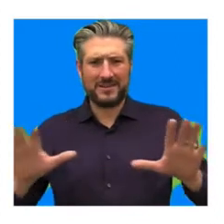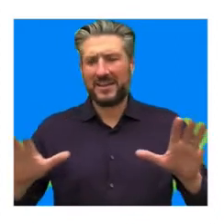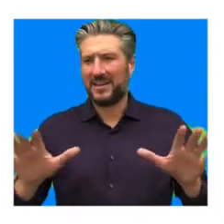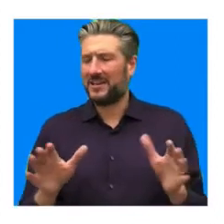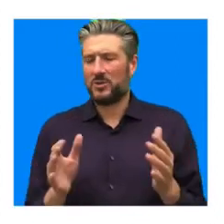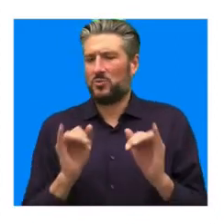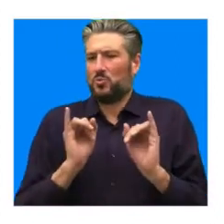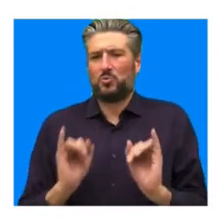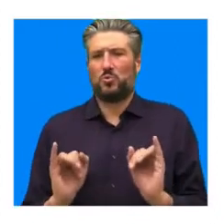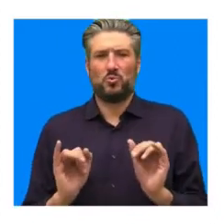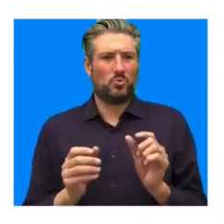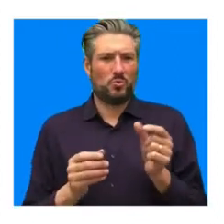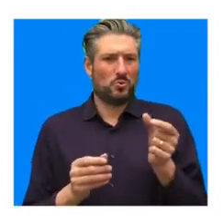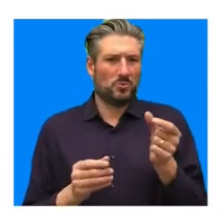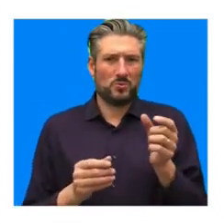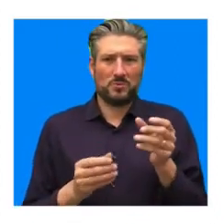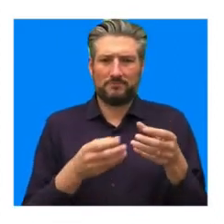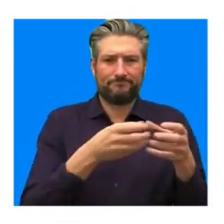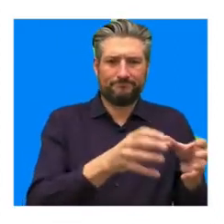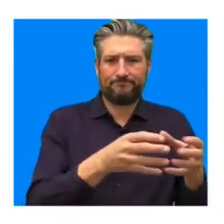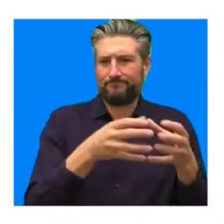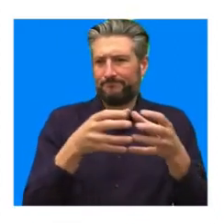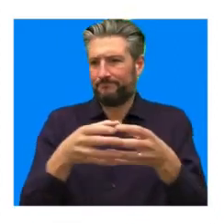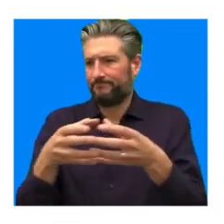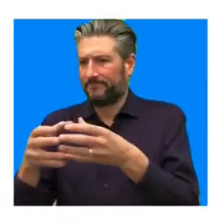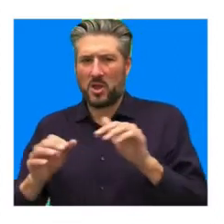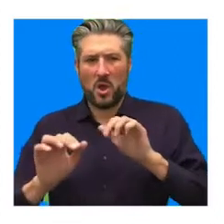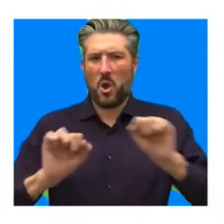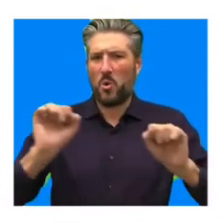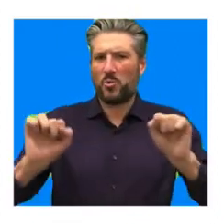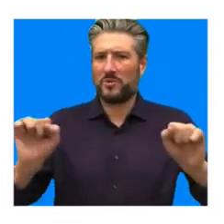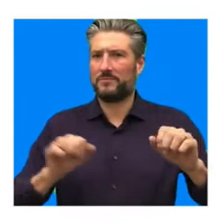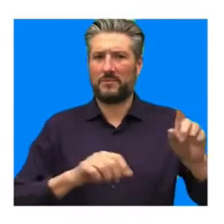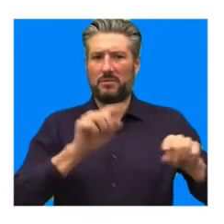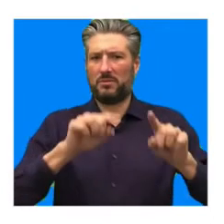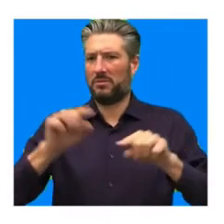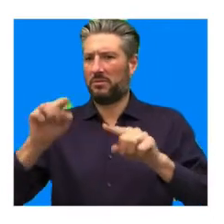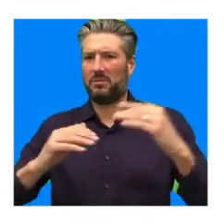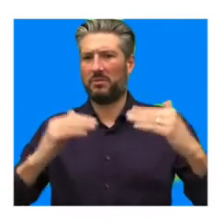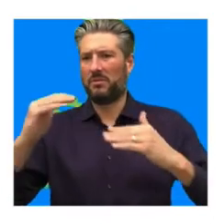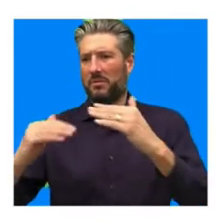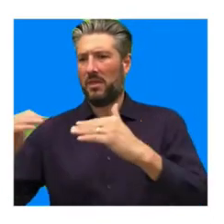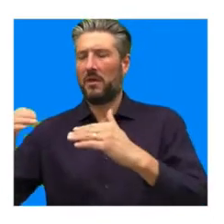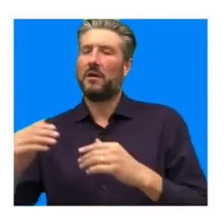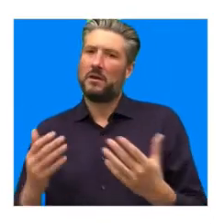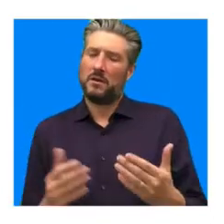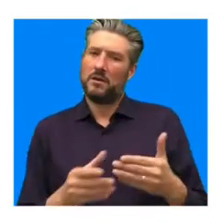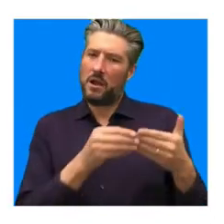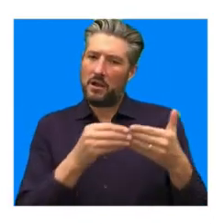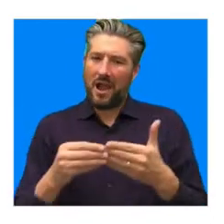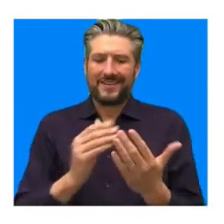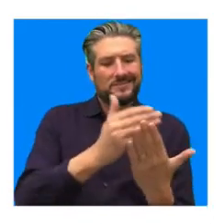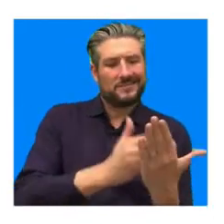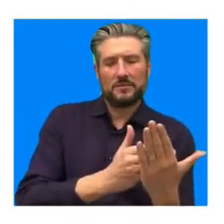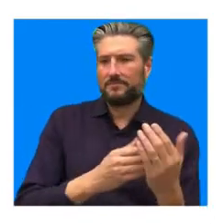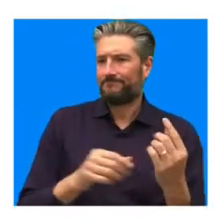So voiceover must be used, or voice guidance must be used. The app should work with these different screen